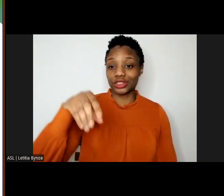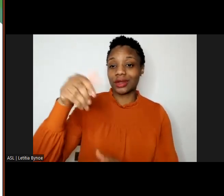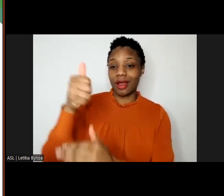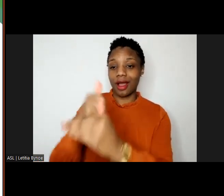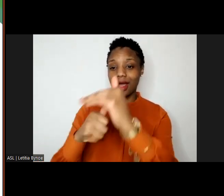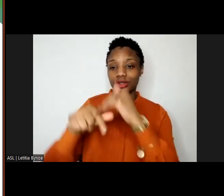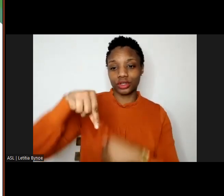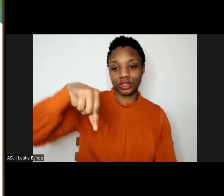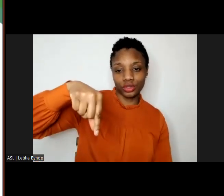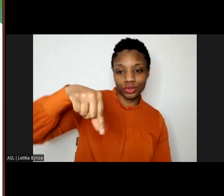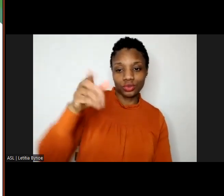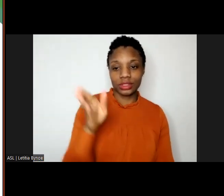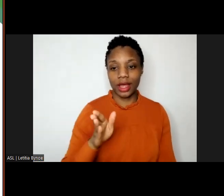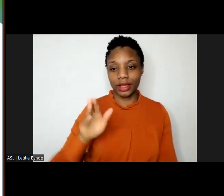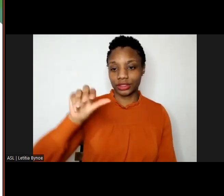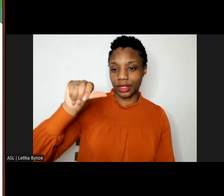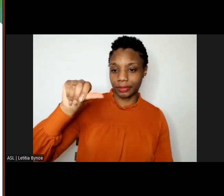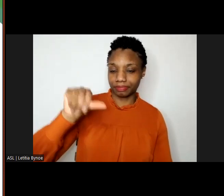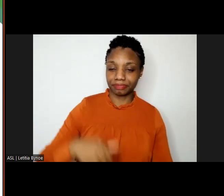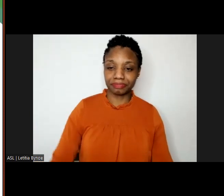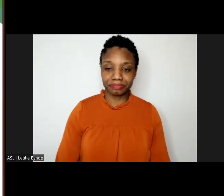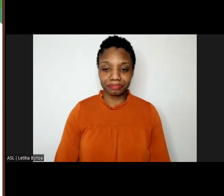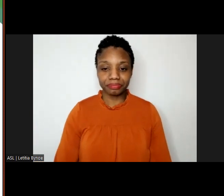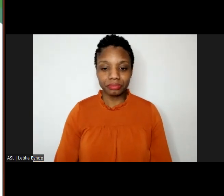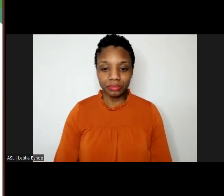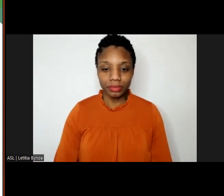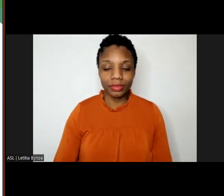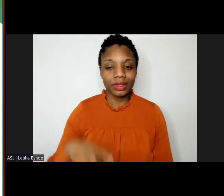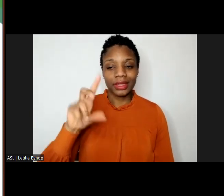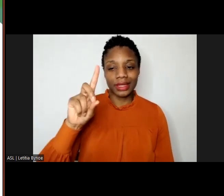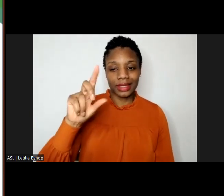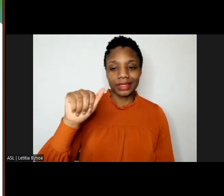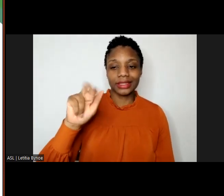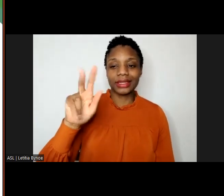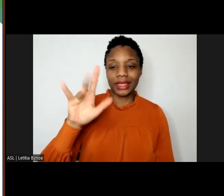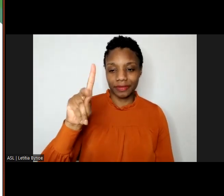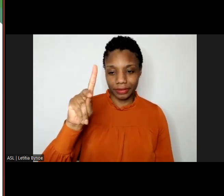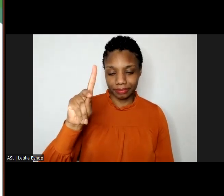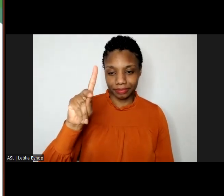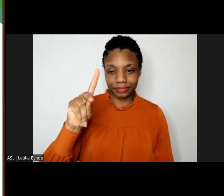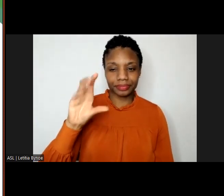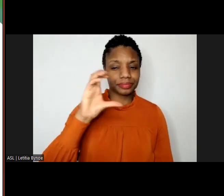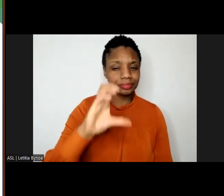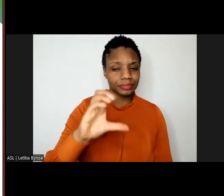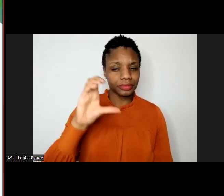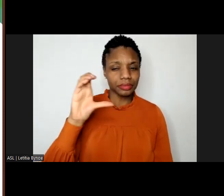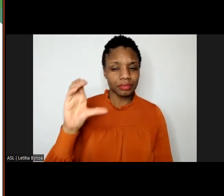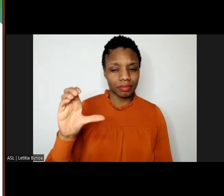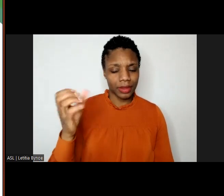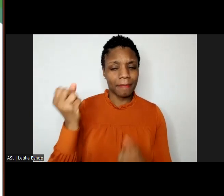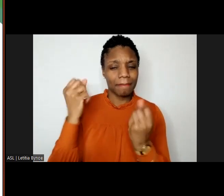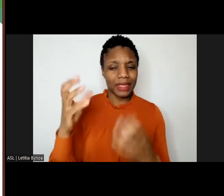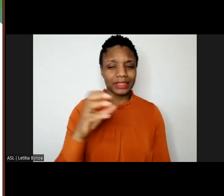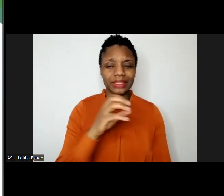Okay, do you want to read it? This is from David Dow. Cape Cod has many seniors who are searching